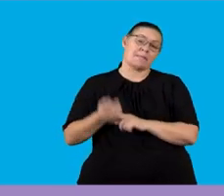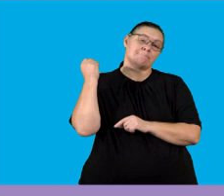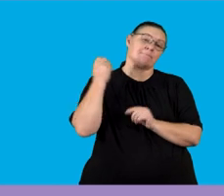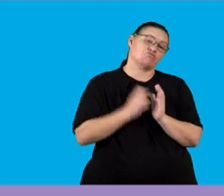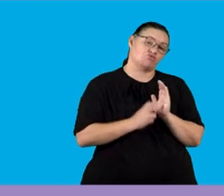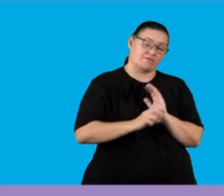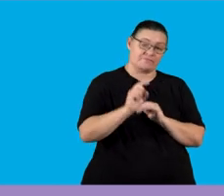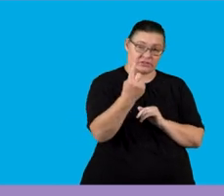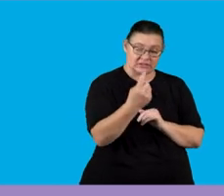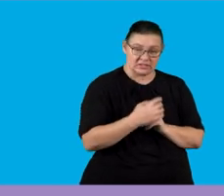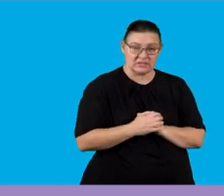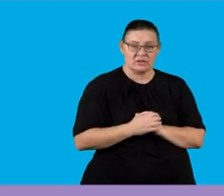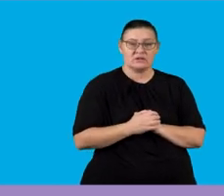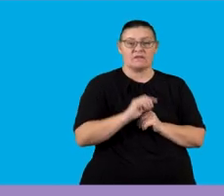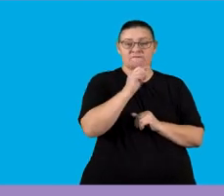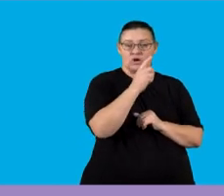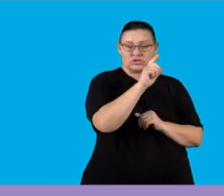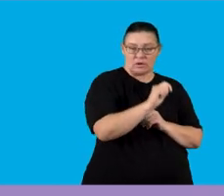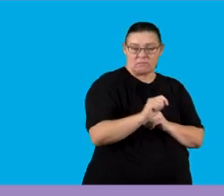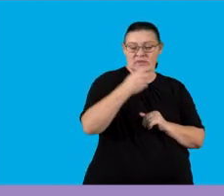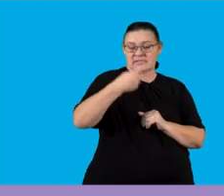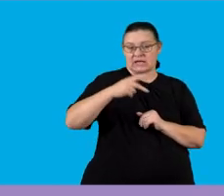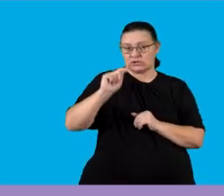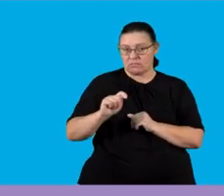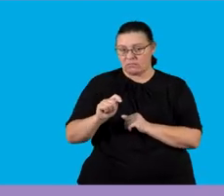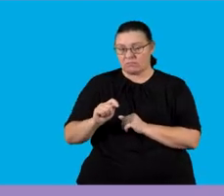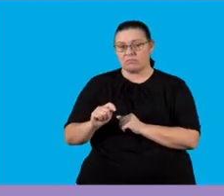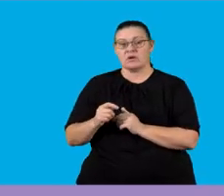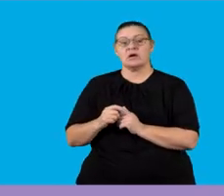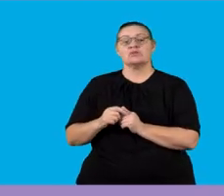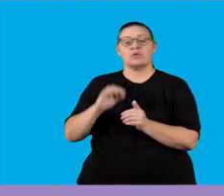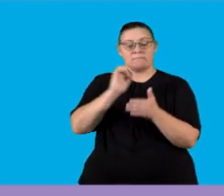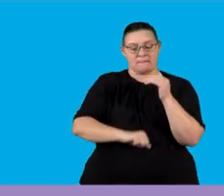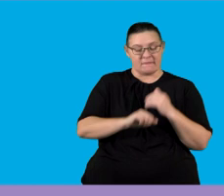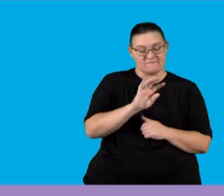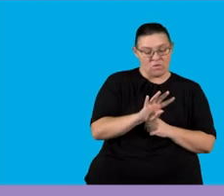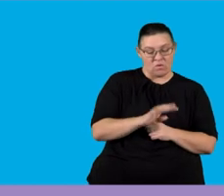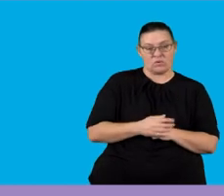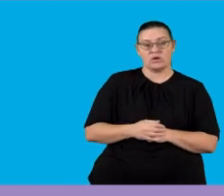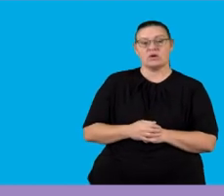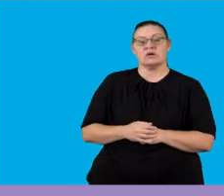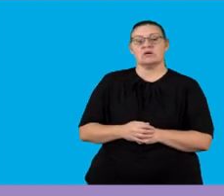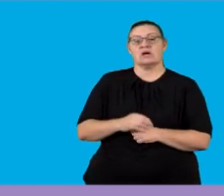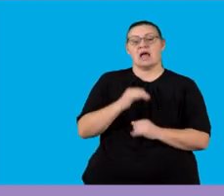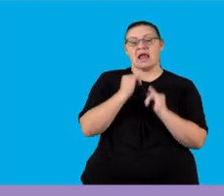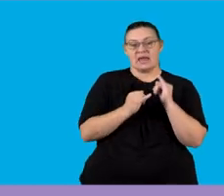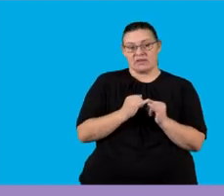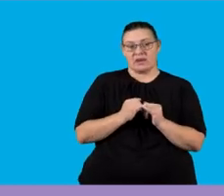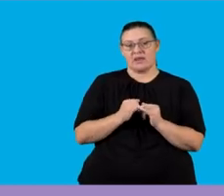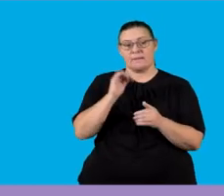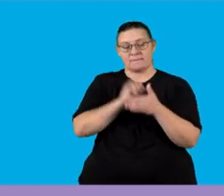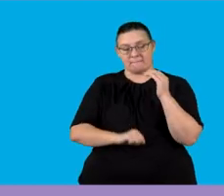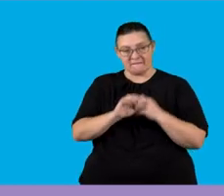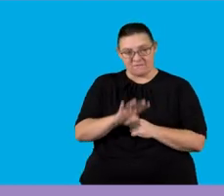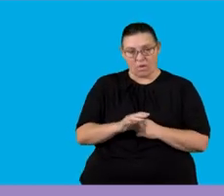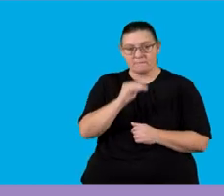which means that our difference is a negative 4. Now, how are we going to find that rule?